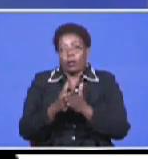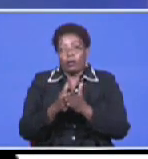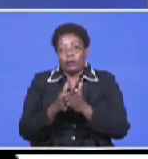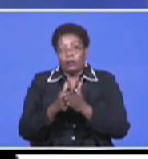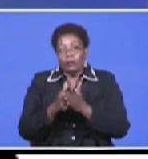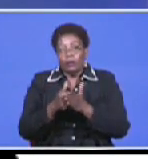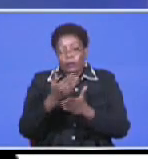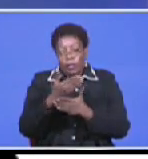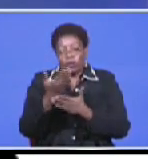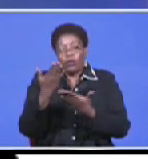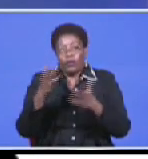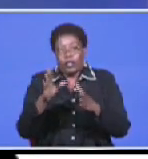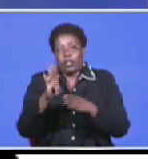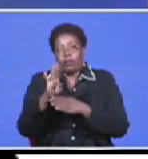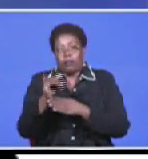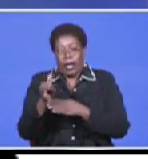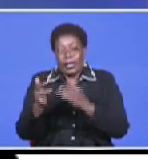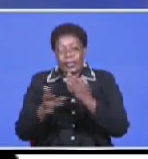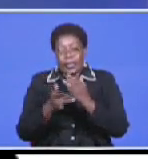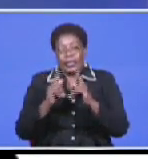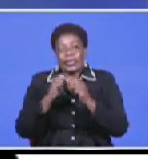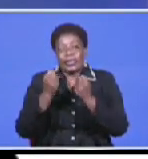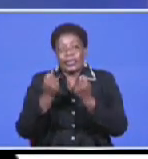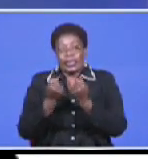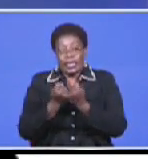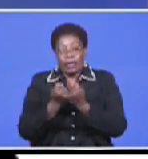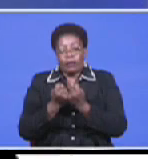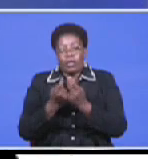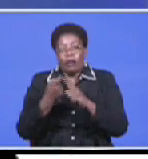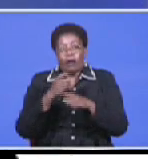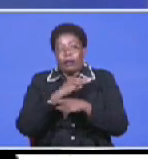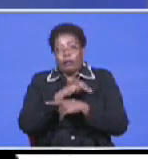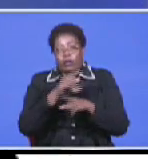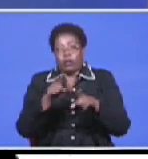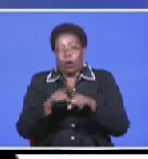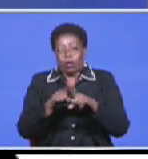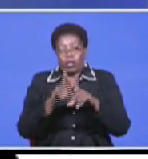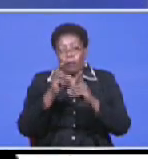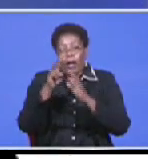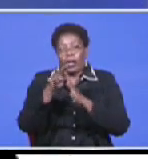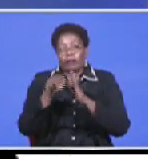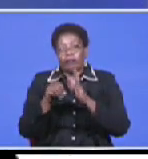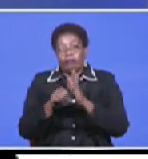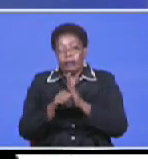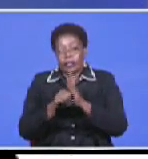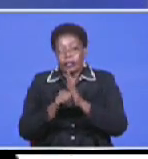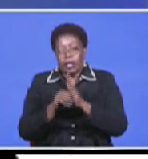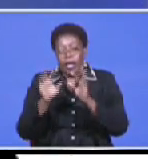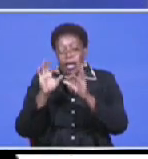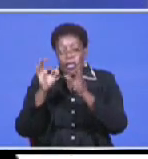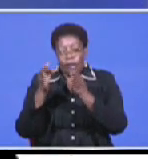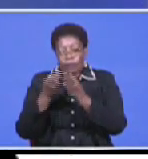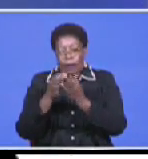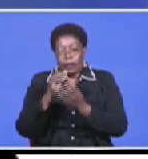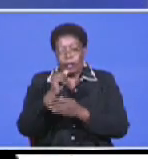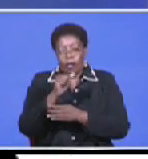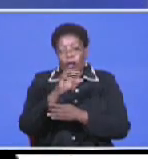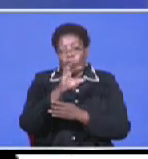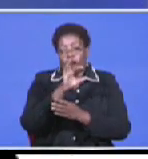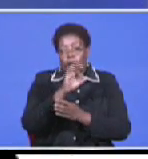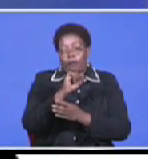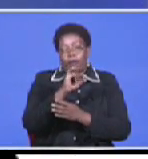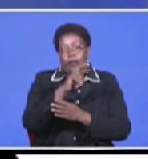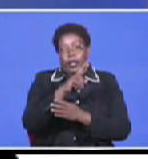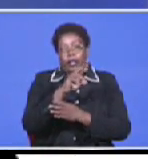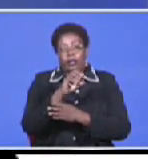diligence was completed by technical teams from its ministry, as well as the Department of Gender and Family Affairs, in addition to a number